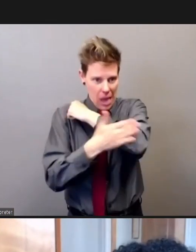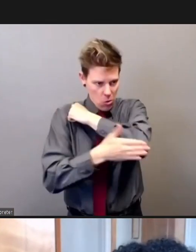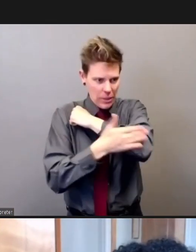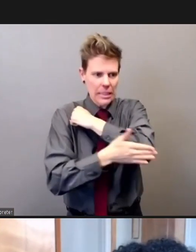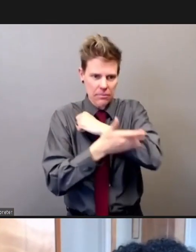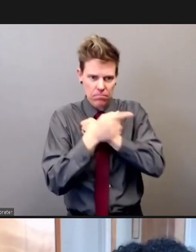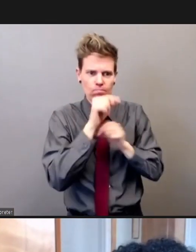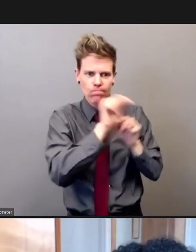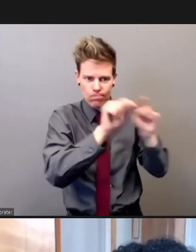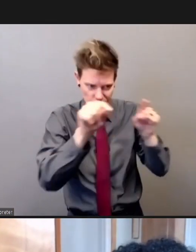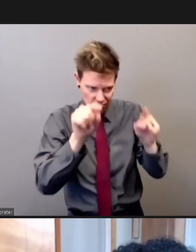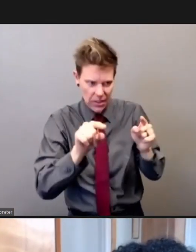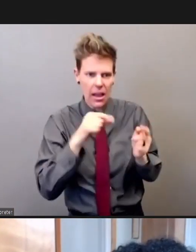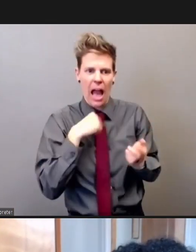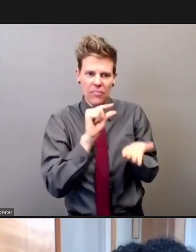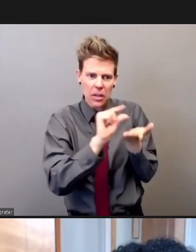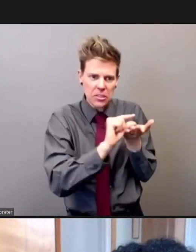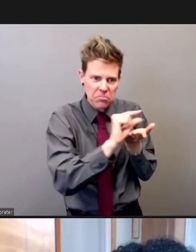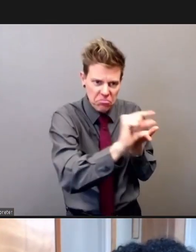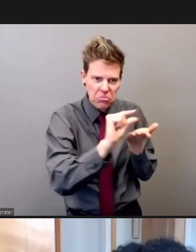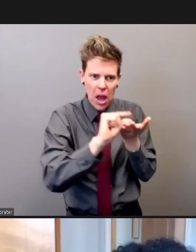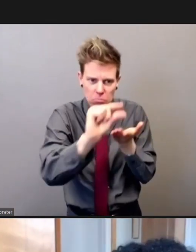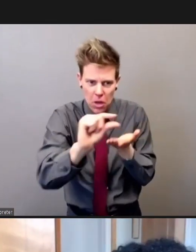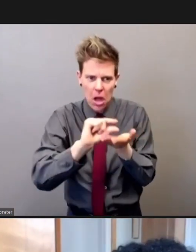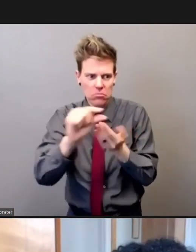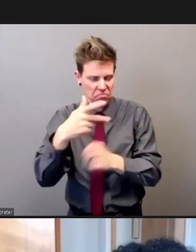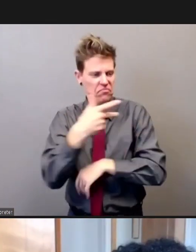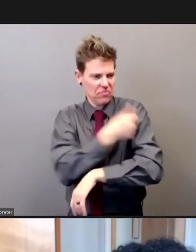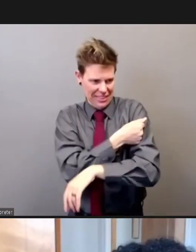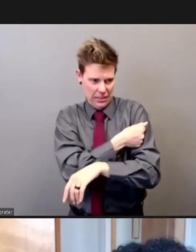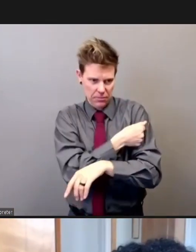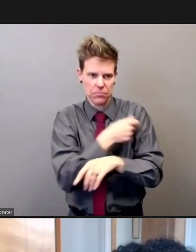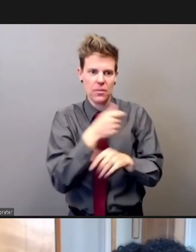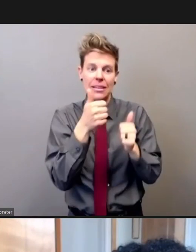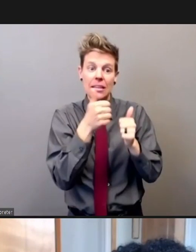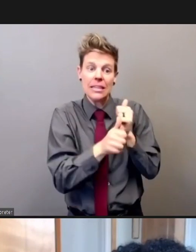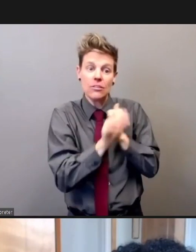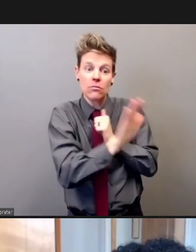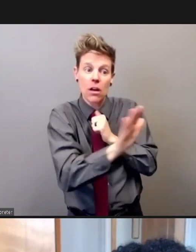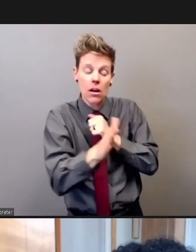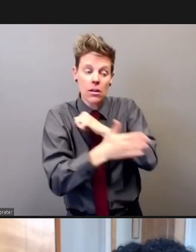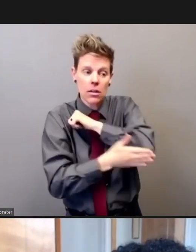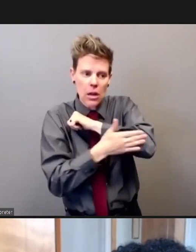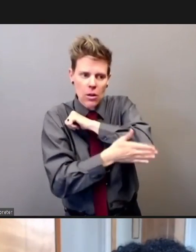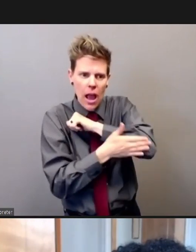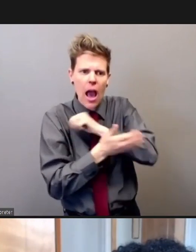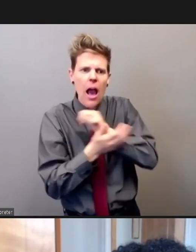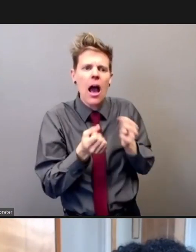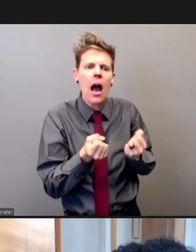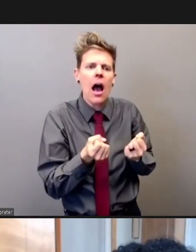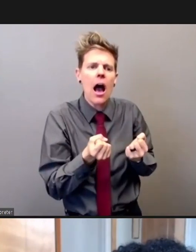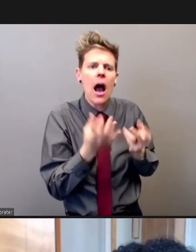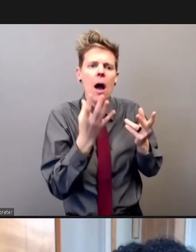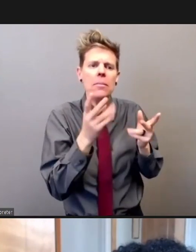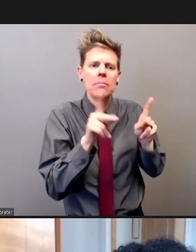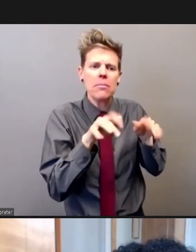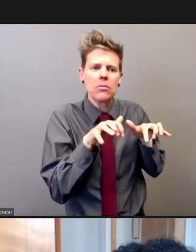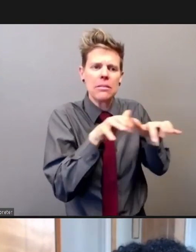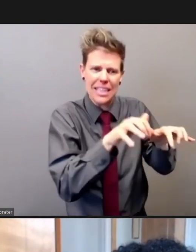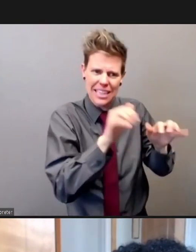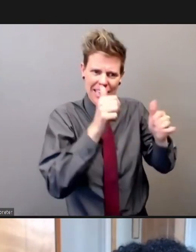that is in play is just simply demand. How to what extent